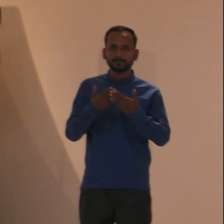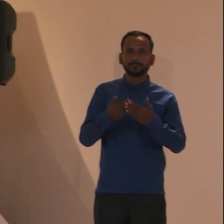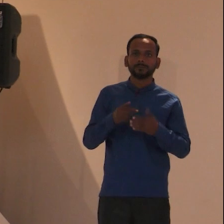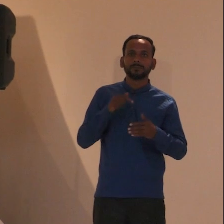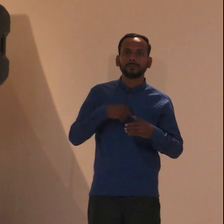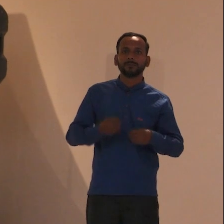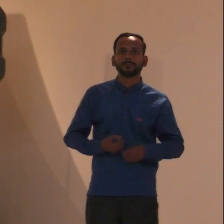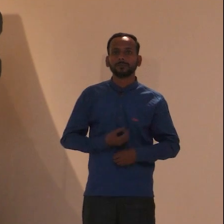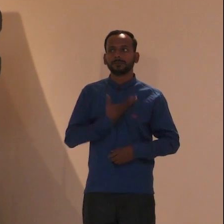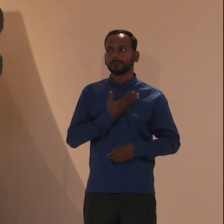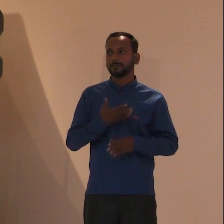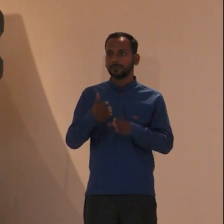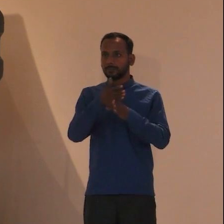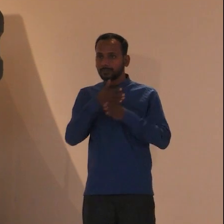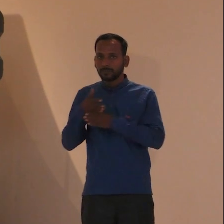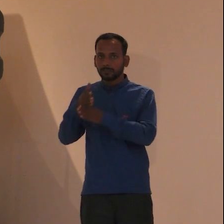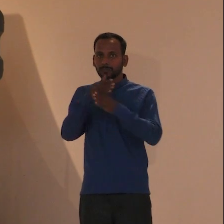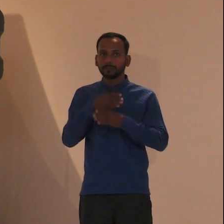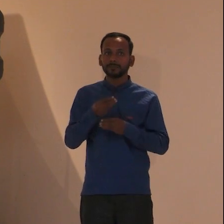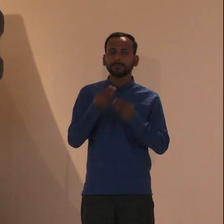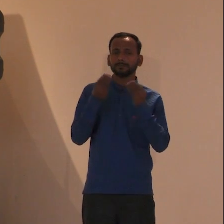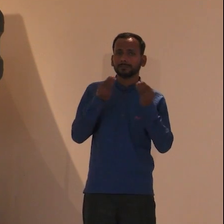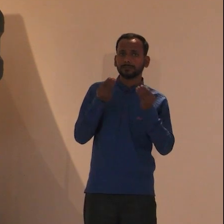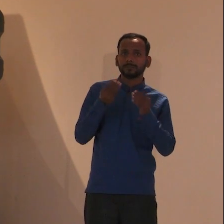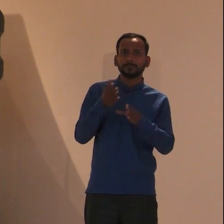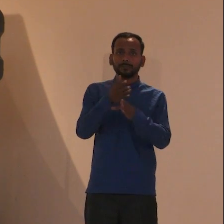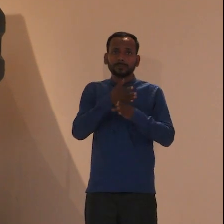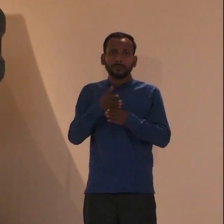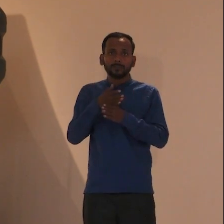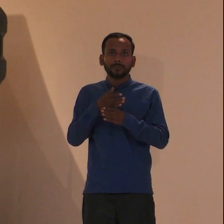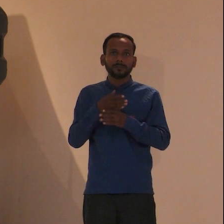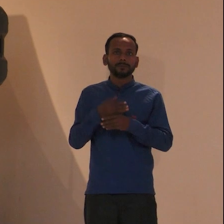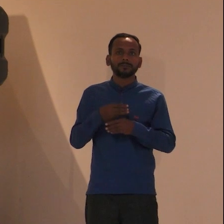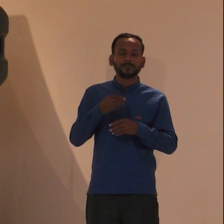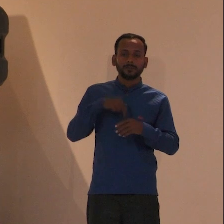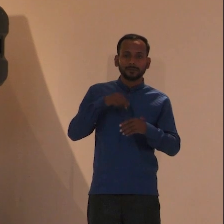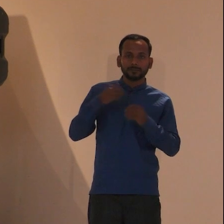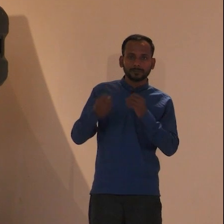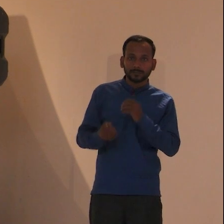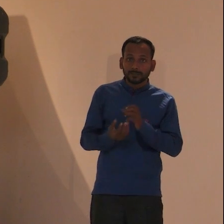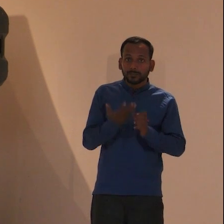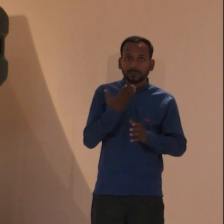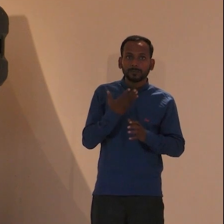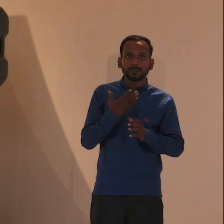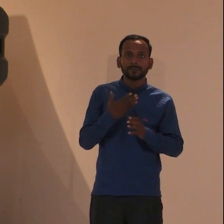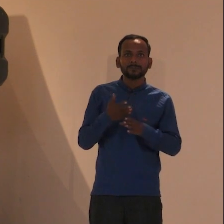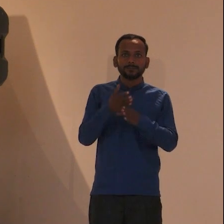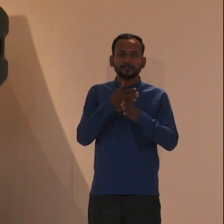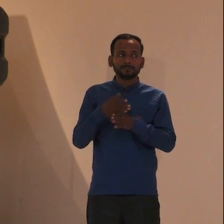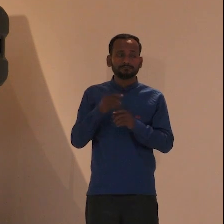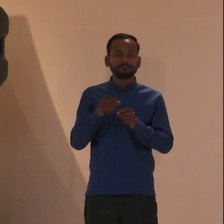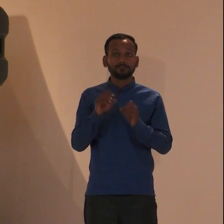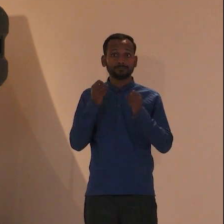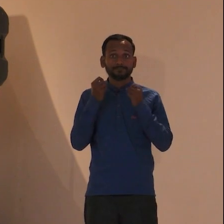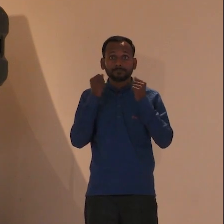And happy to be here to share a little bit more. You heard a lot about MoCA this morning in Kevin's wonderful presentation